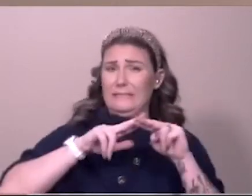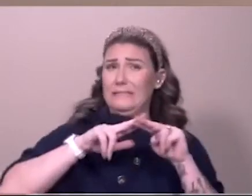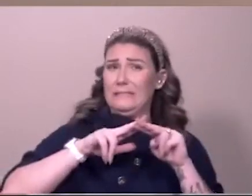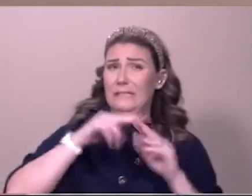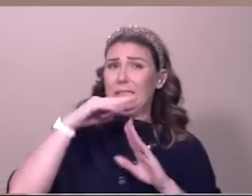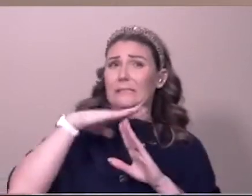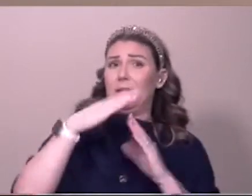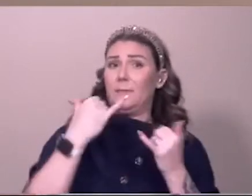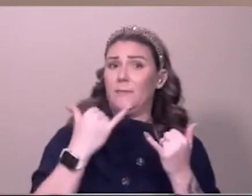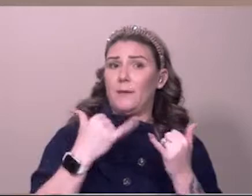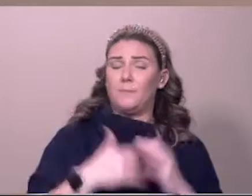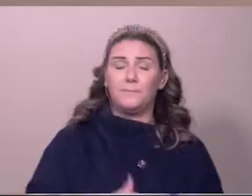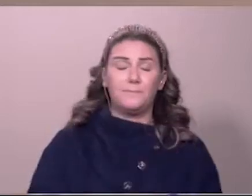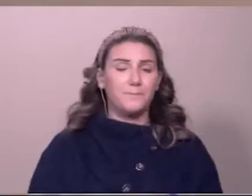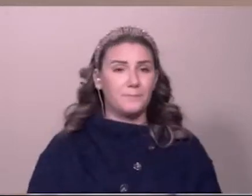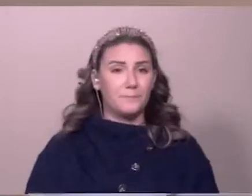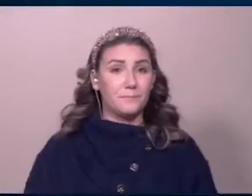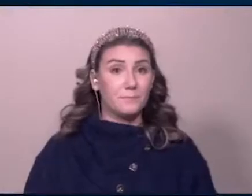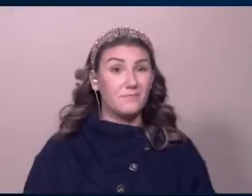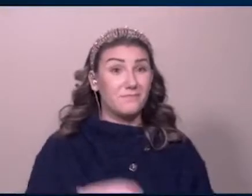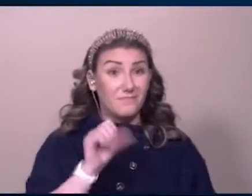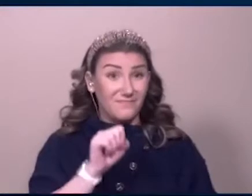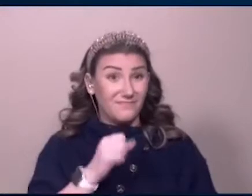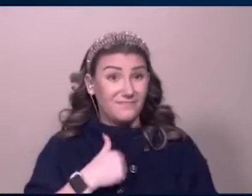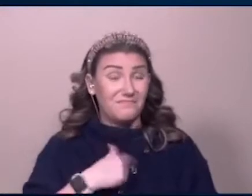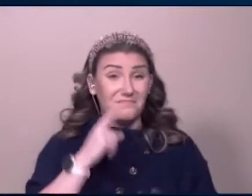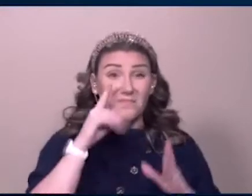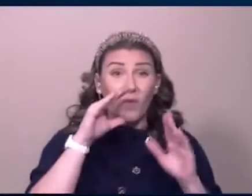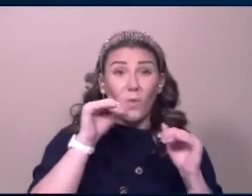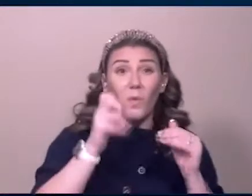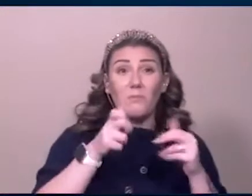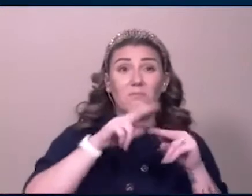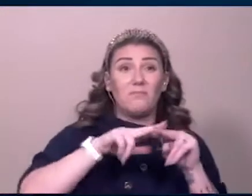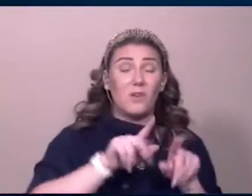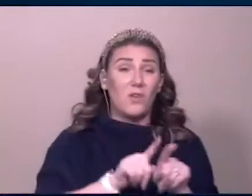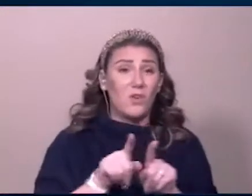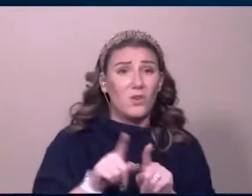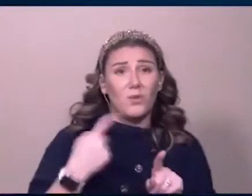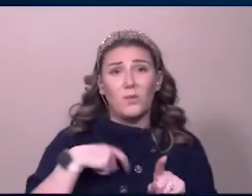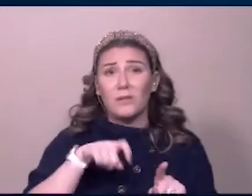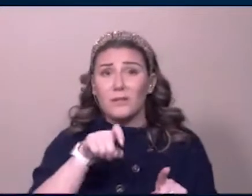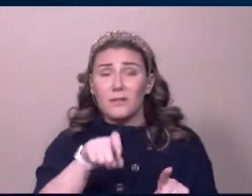Steve. Yeah, I hope you're at your peak too, man. We need to have